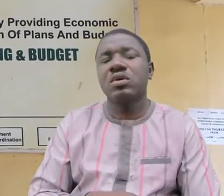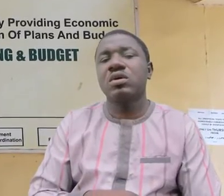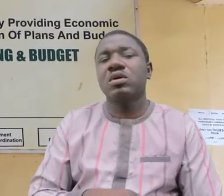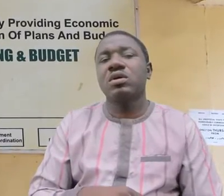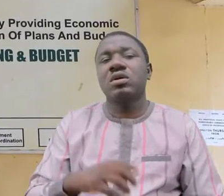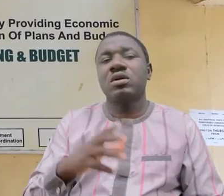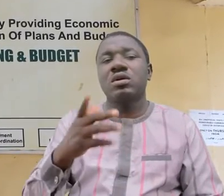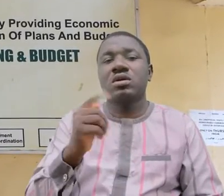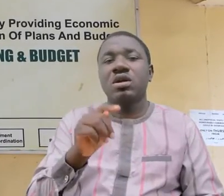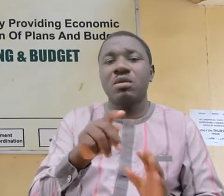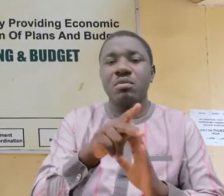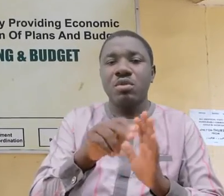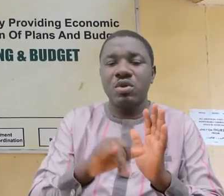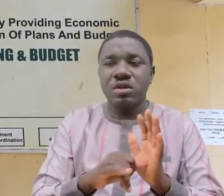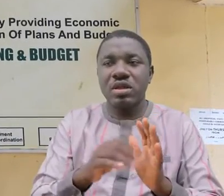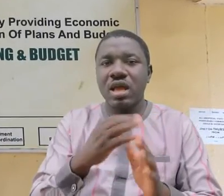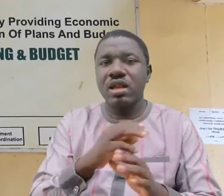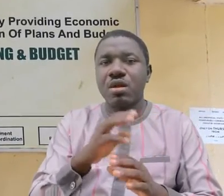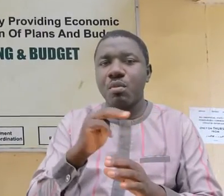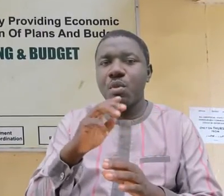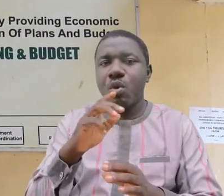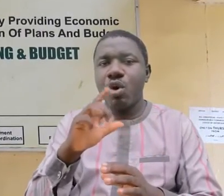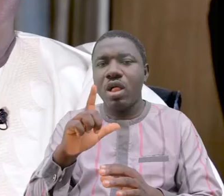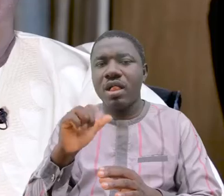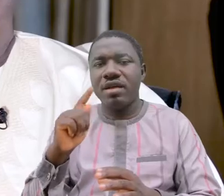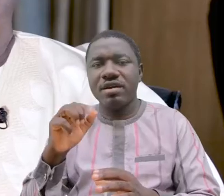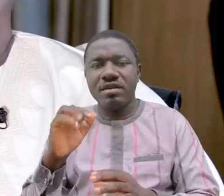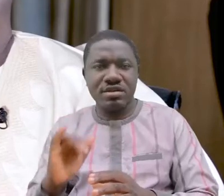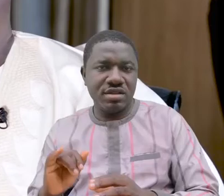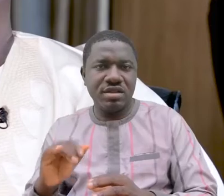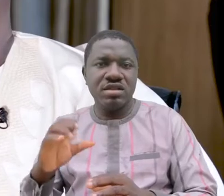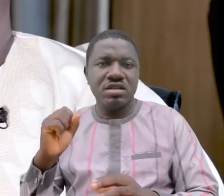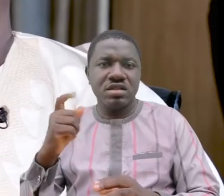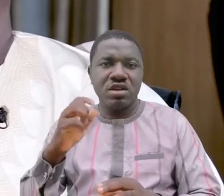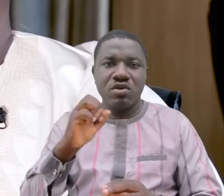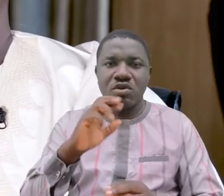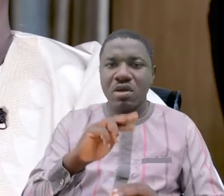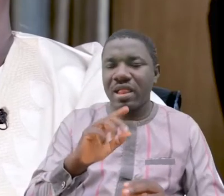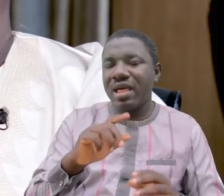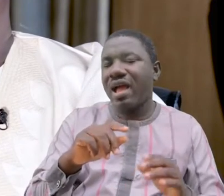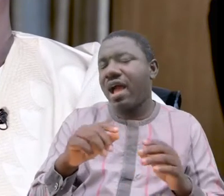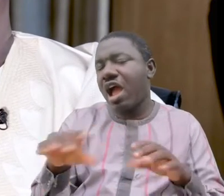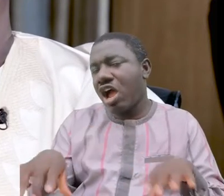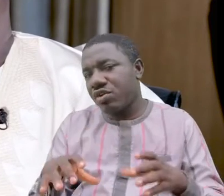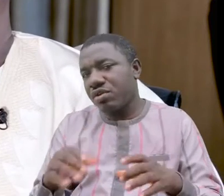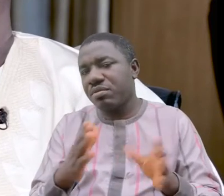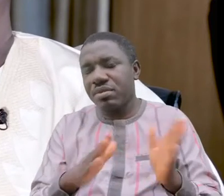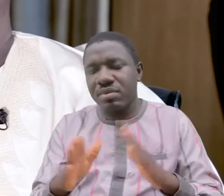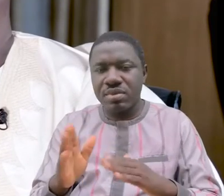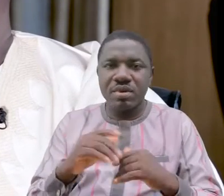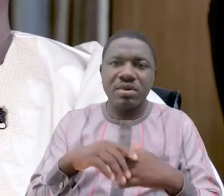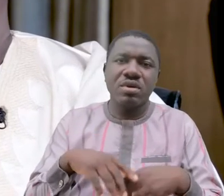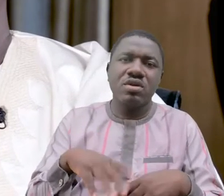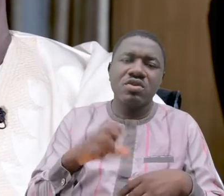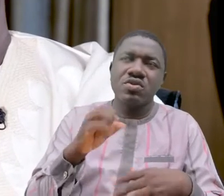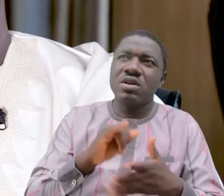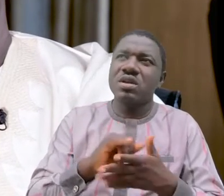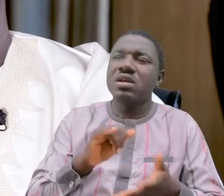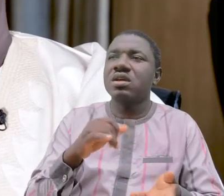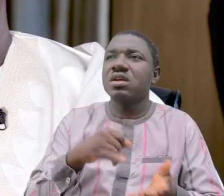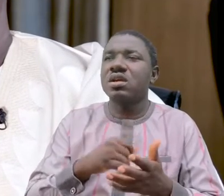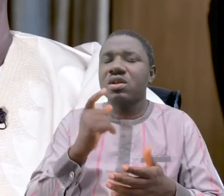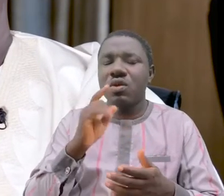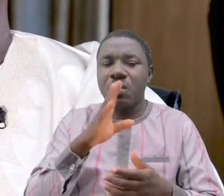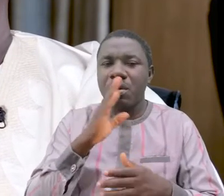hunger. KANO has developed social protection policy as well as multi-sectoral action plan on food and